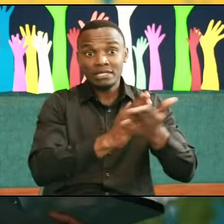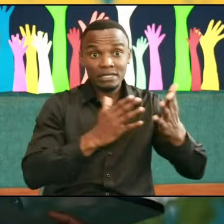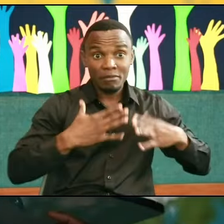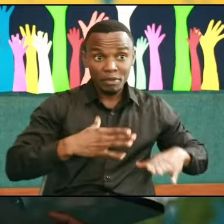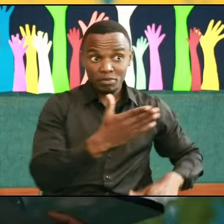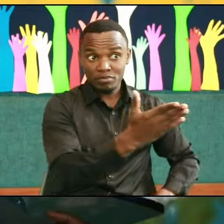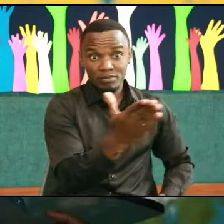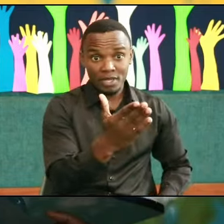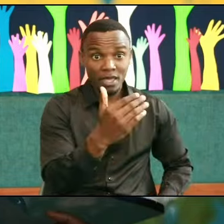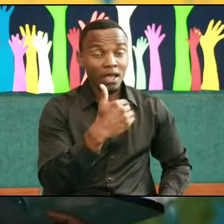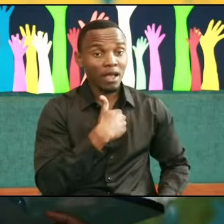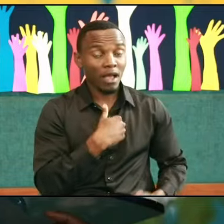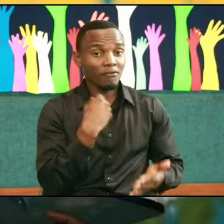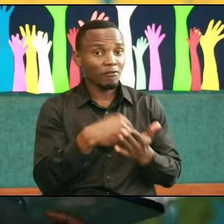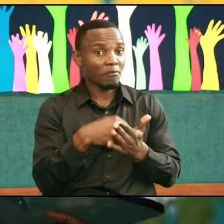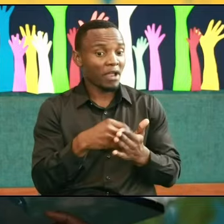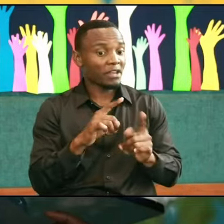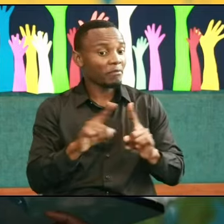them.